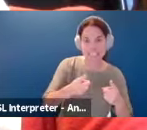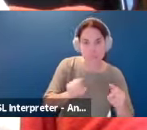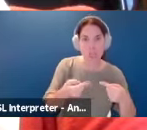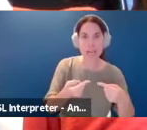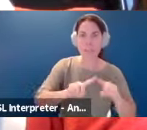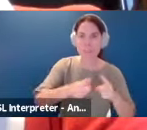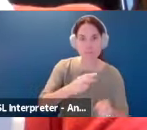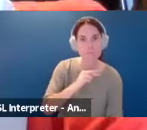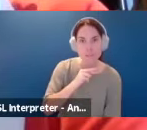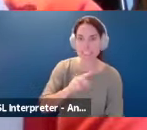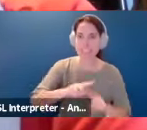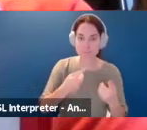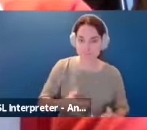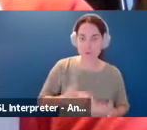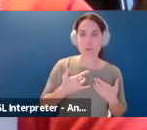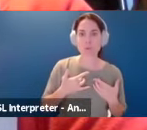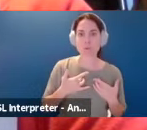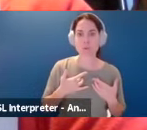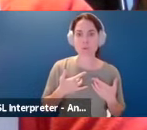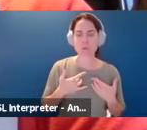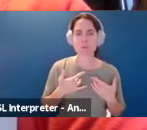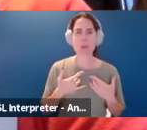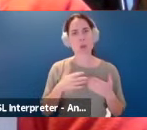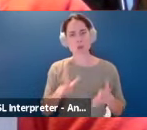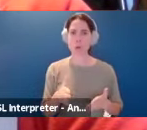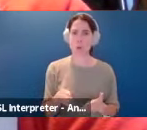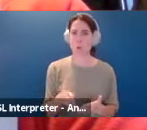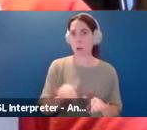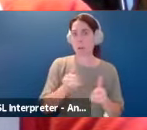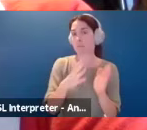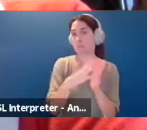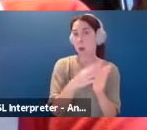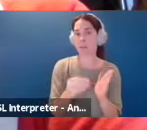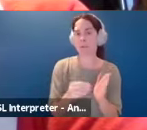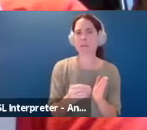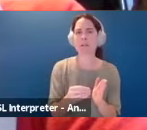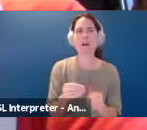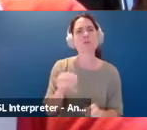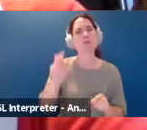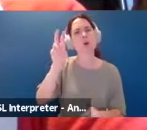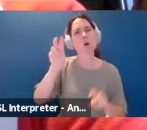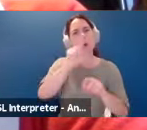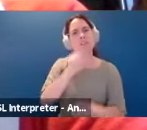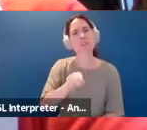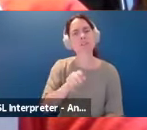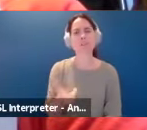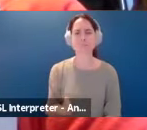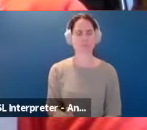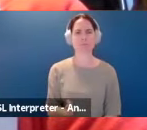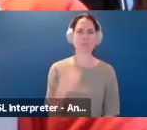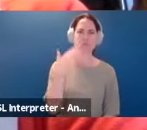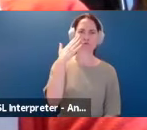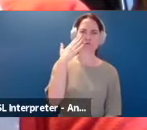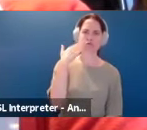um why has race suddenly become such an issue this is a popularist thing not a dharmic thing